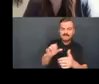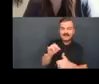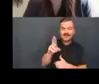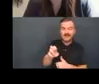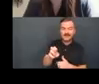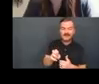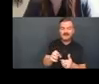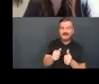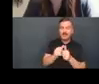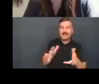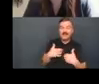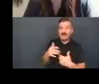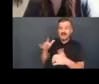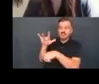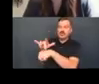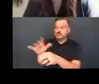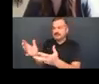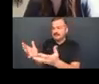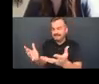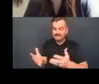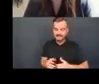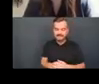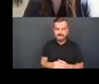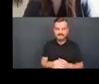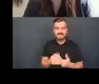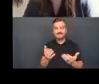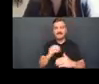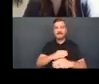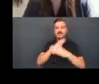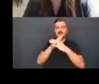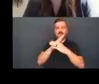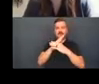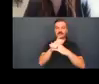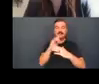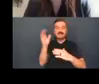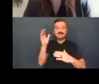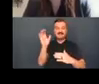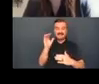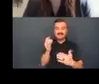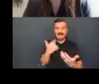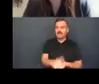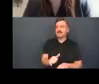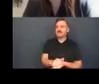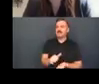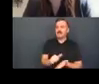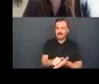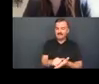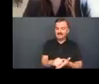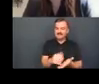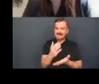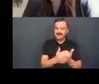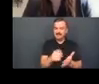sharing physical space with the patient, obstacles that seem insurmountable in at least some fields of medicine.